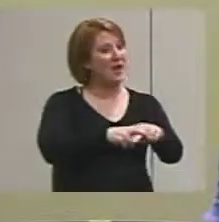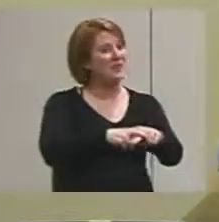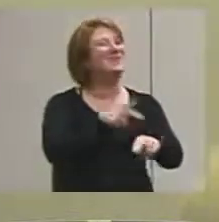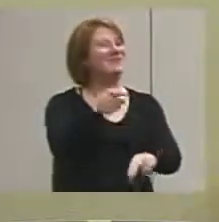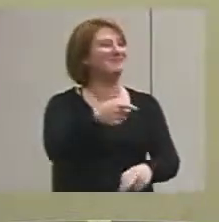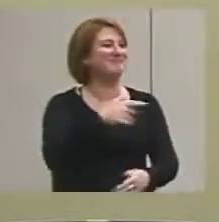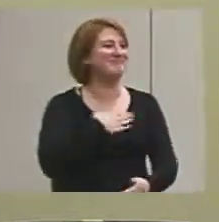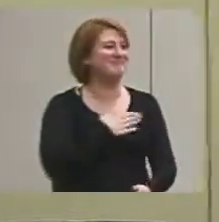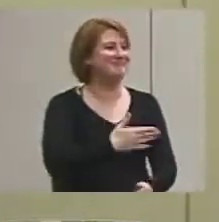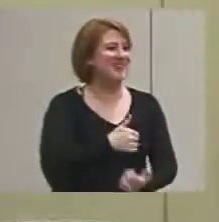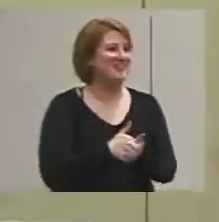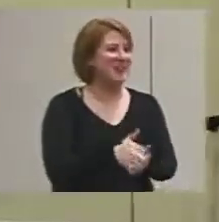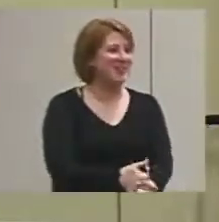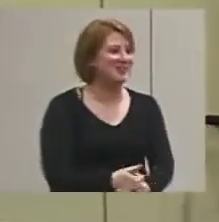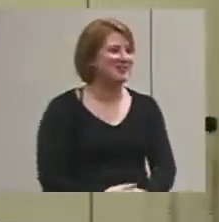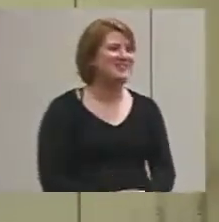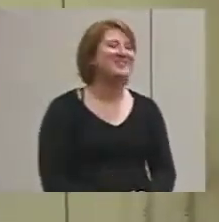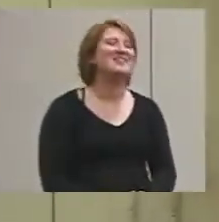will.